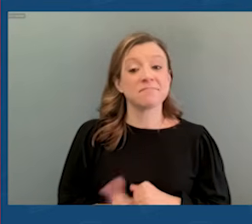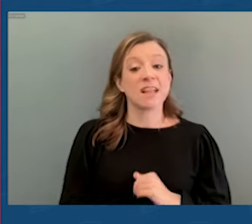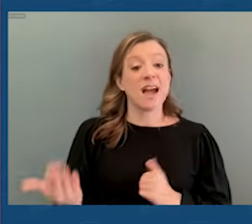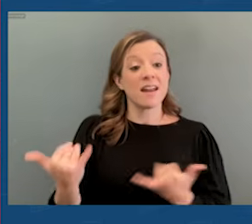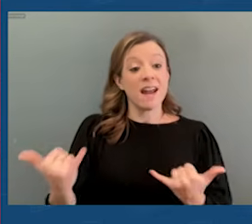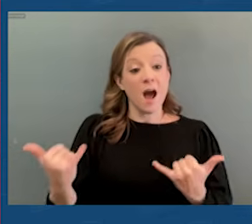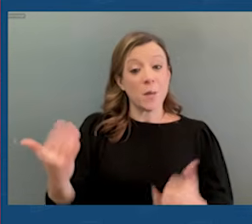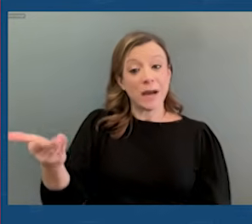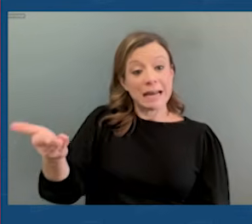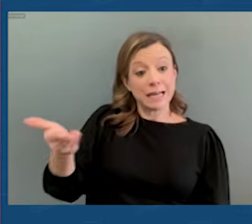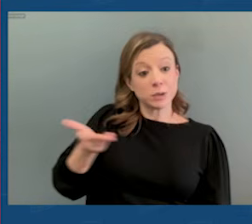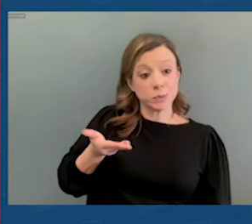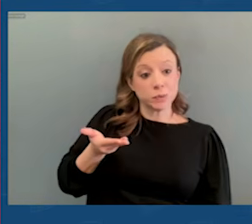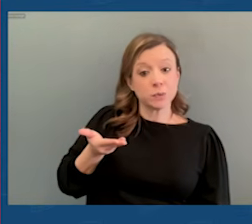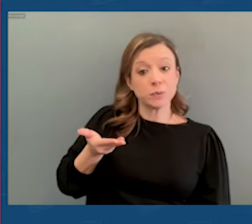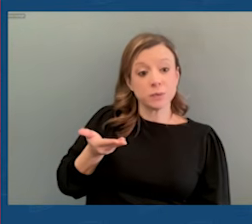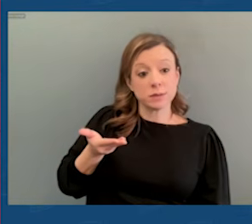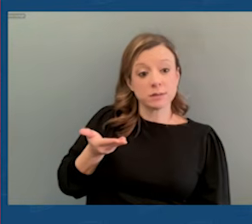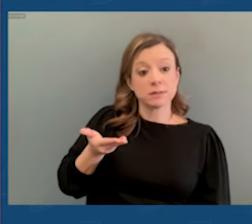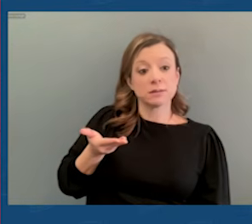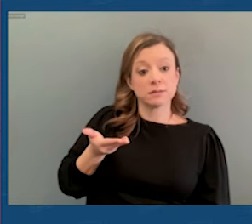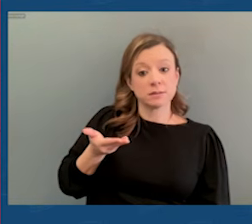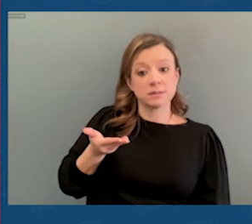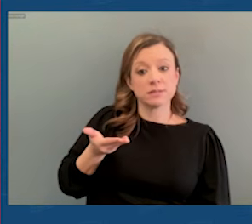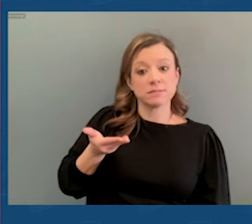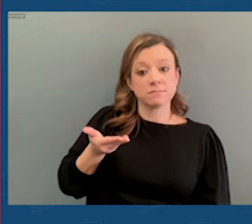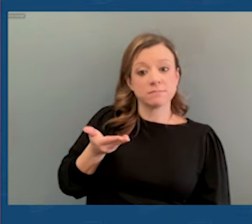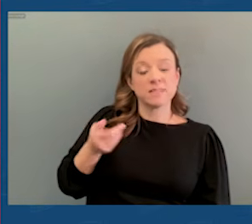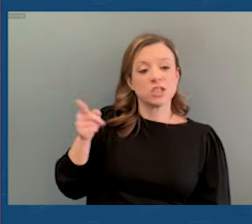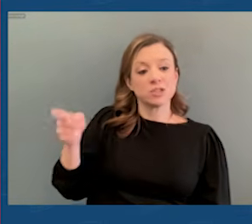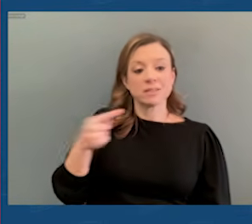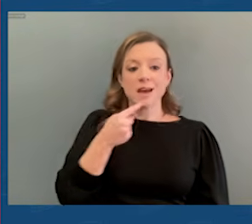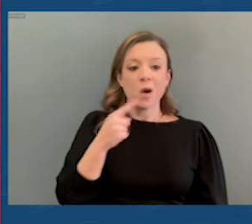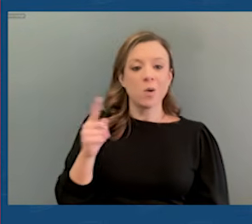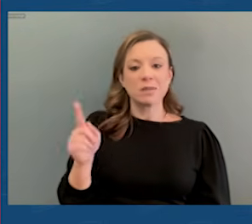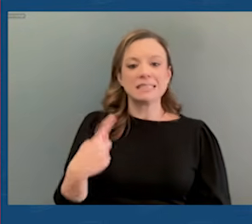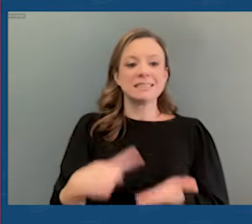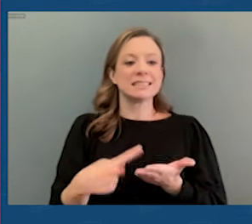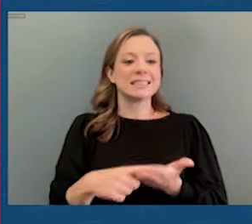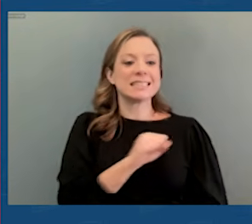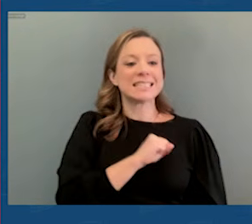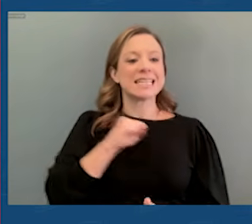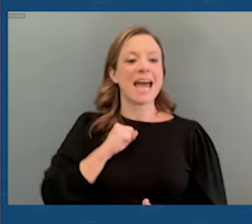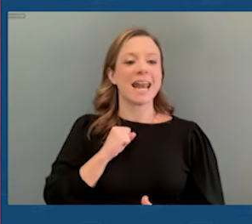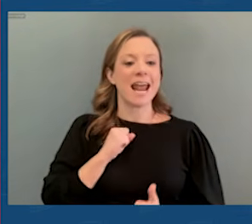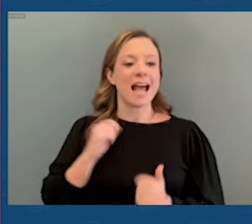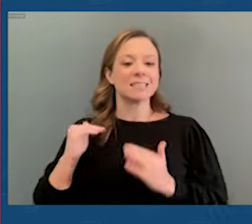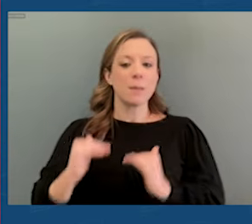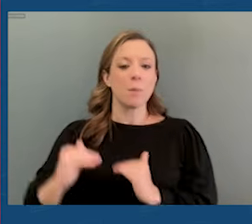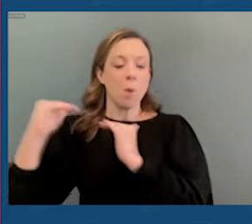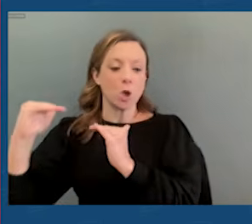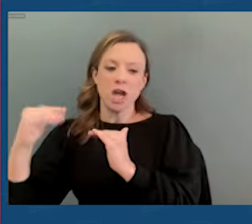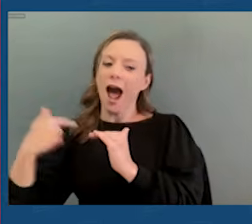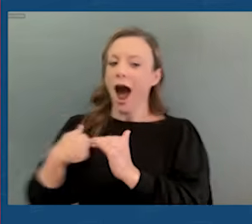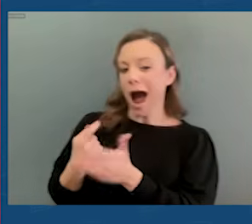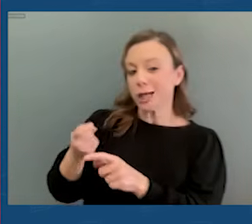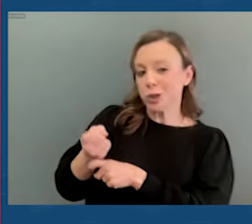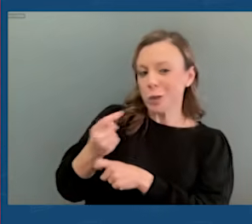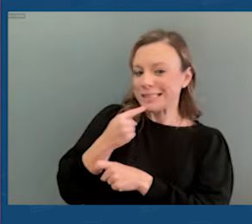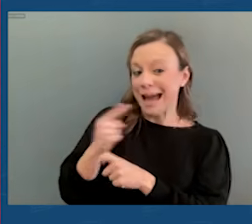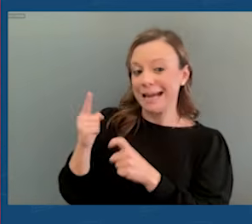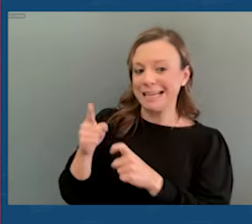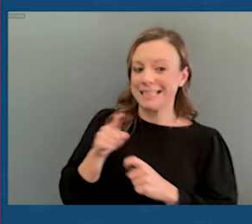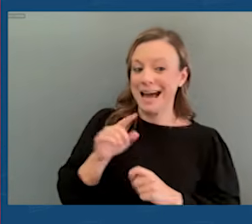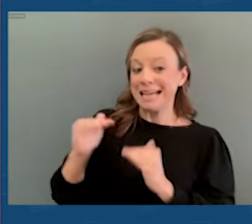introduce, somebody said that when they talk about the Senate as a promotion, I joke and say it's a demotion when you go from the Senate to,